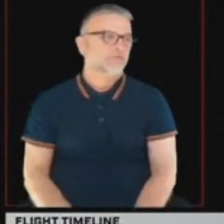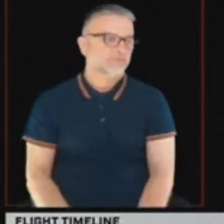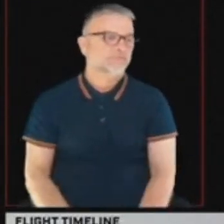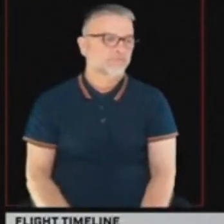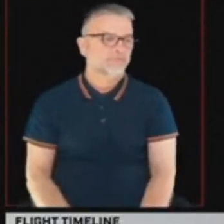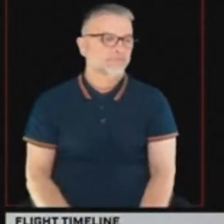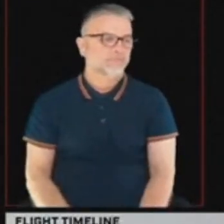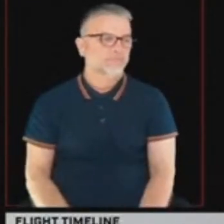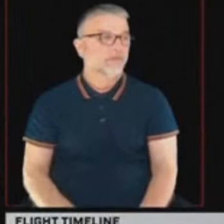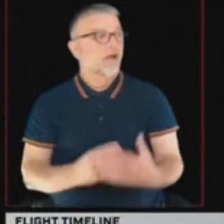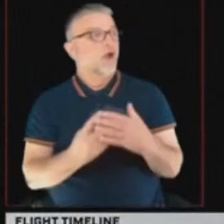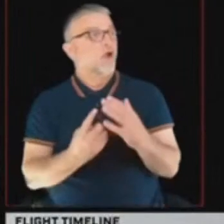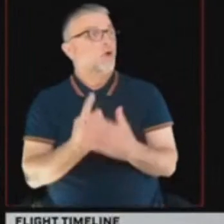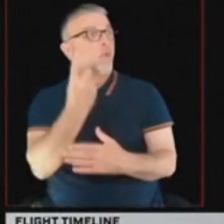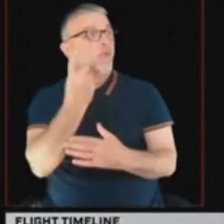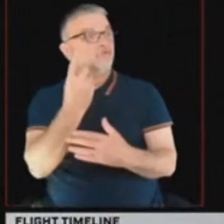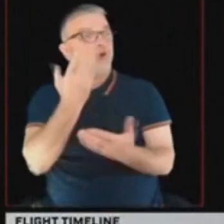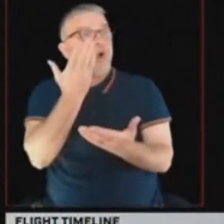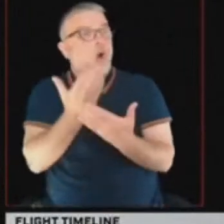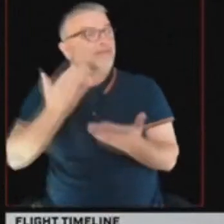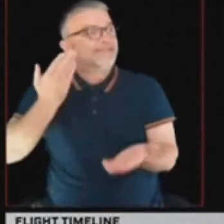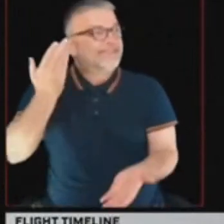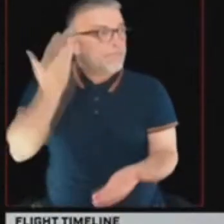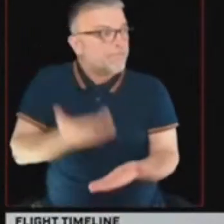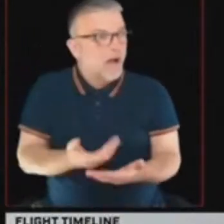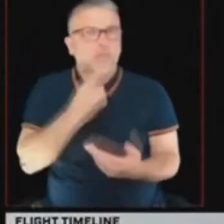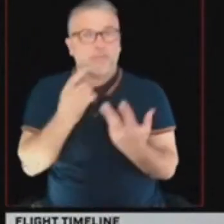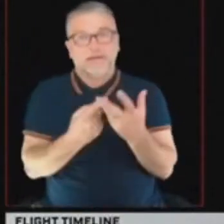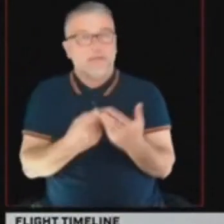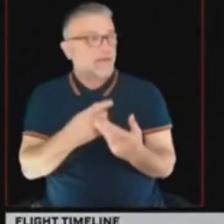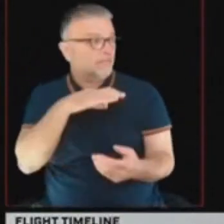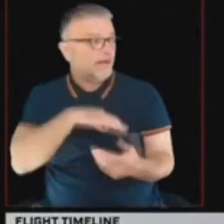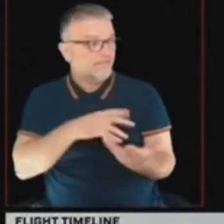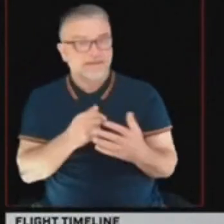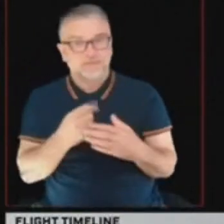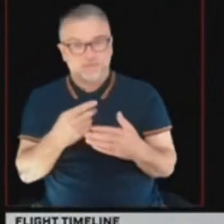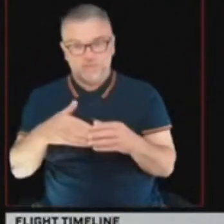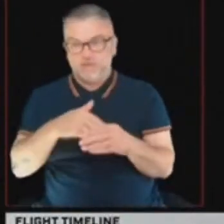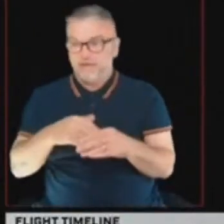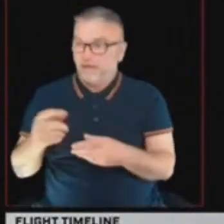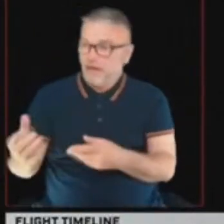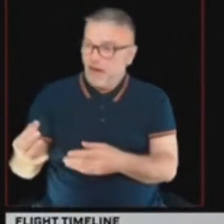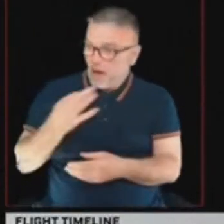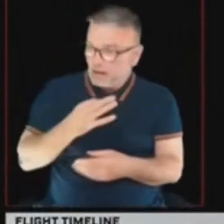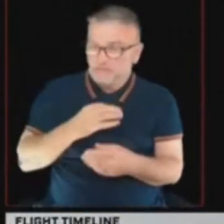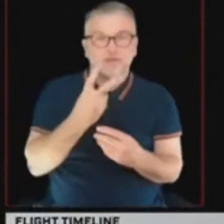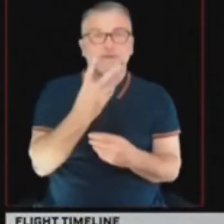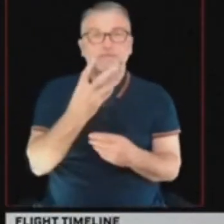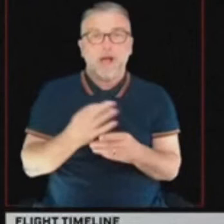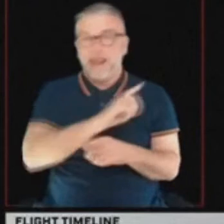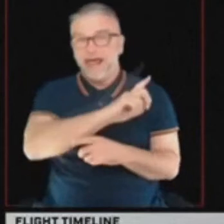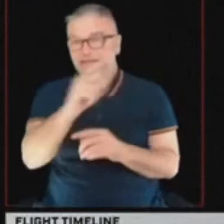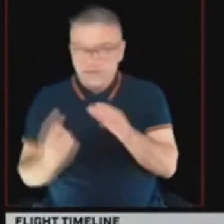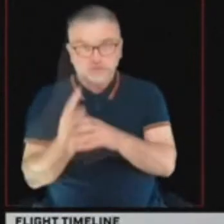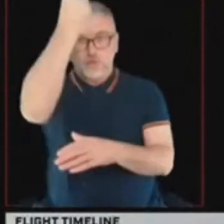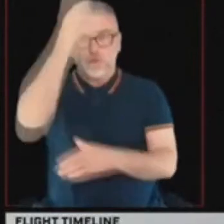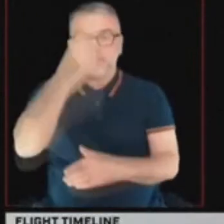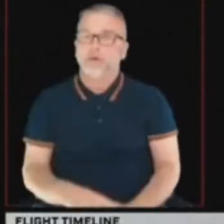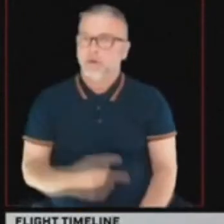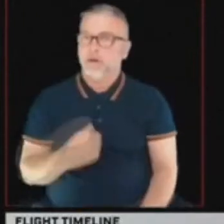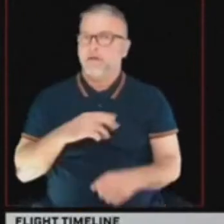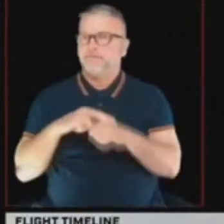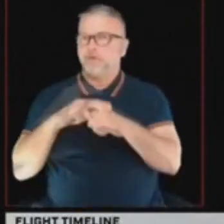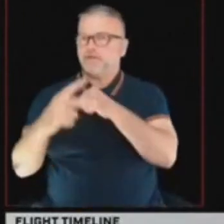demand potentially would be a whole nother benefit within a 24-hour period or so, which is something Virgin Orbit is trying to